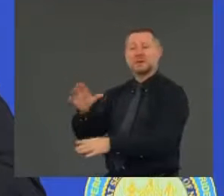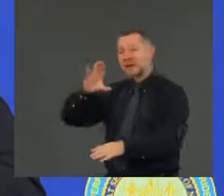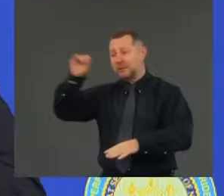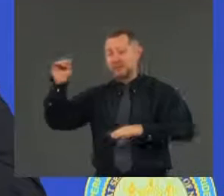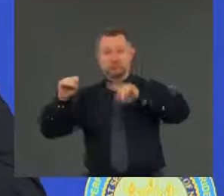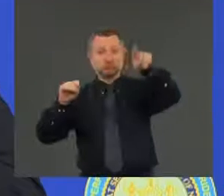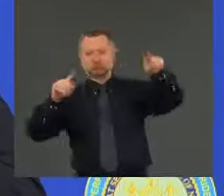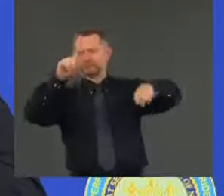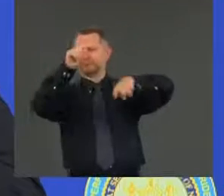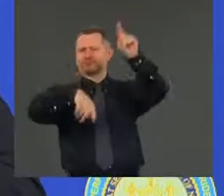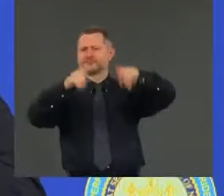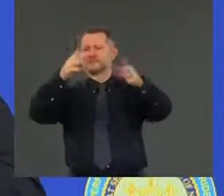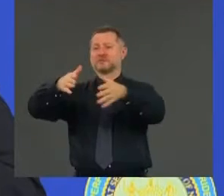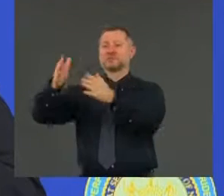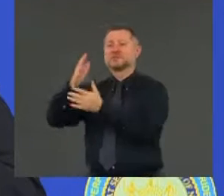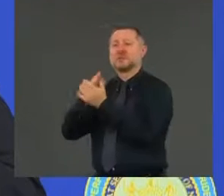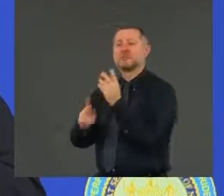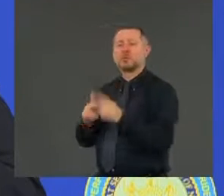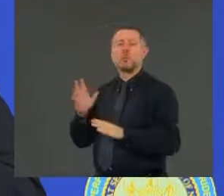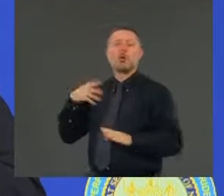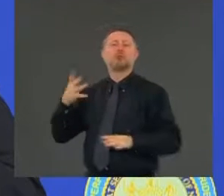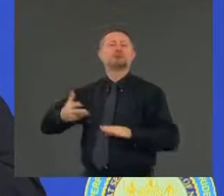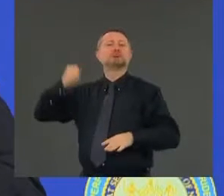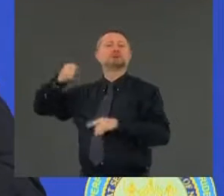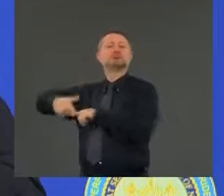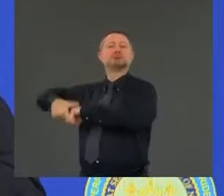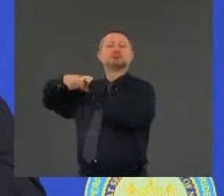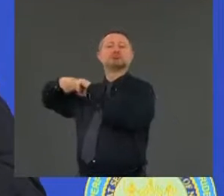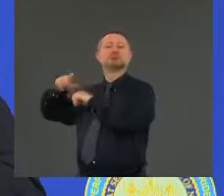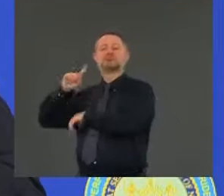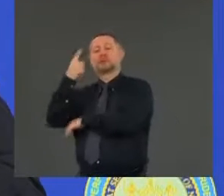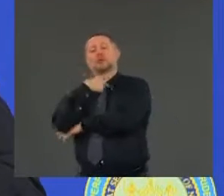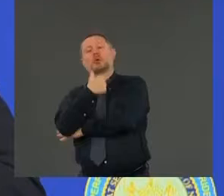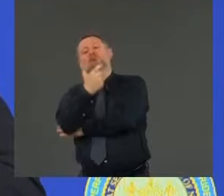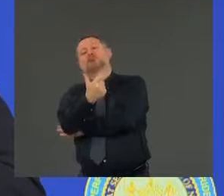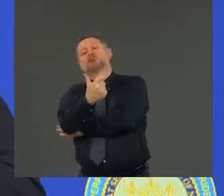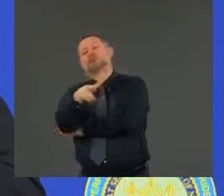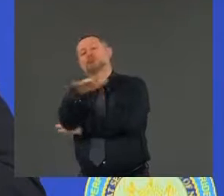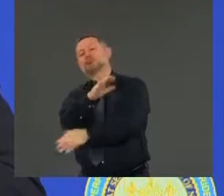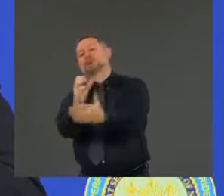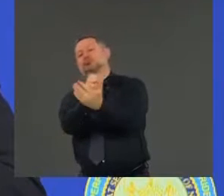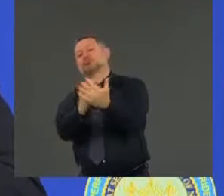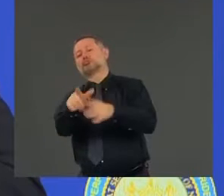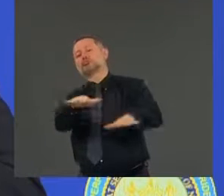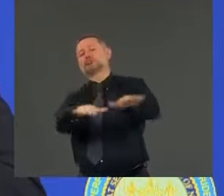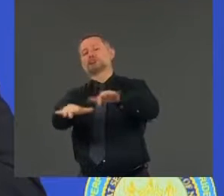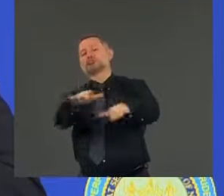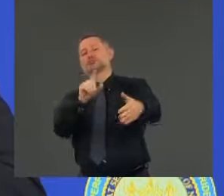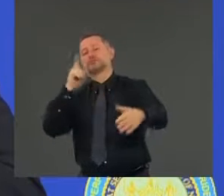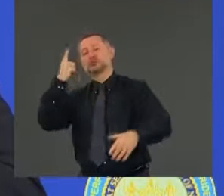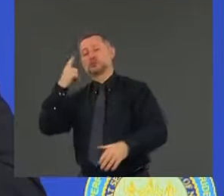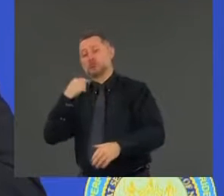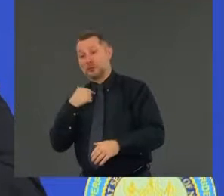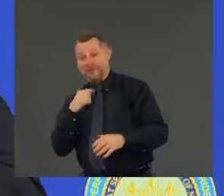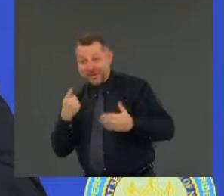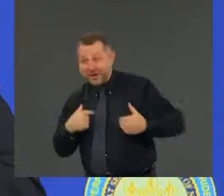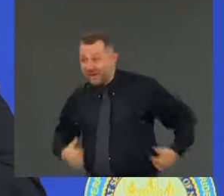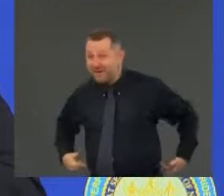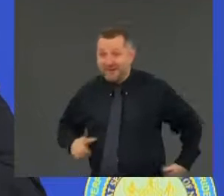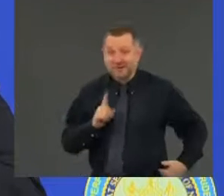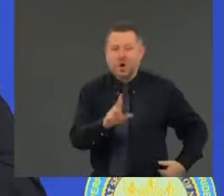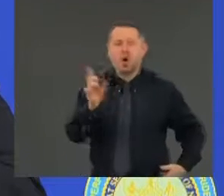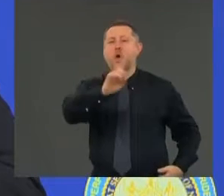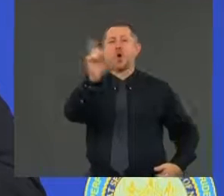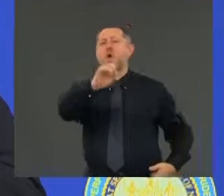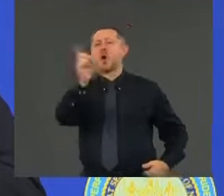people are going to hang back and say, I want to see the facts. I don't want to be the first one out. I think that's all fine, and